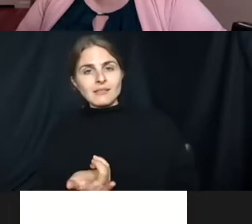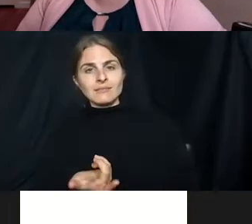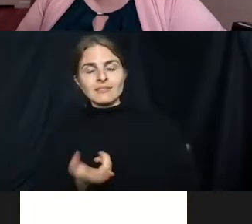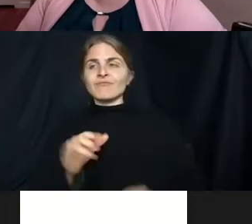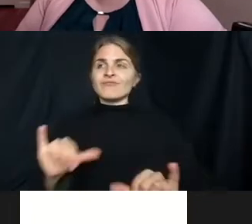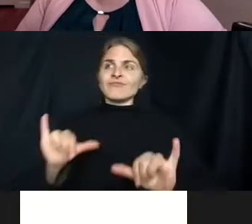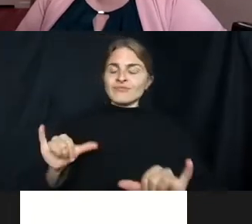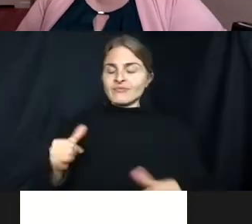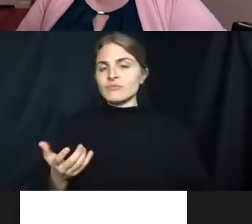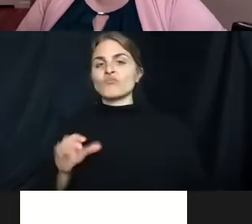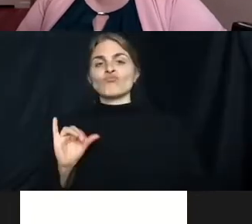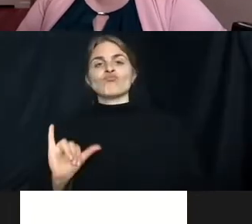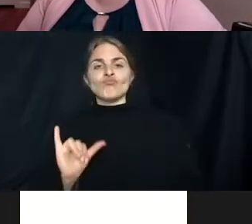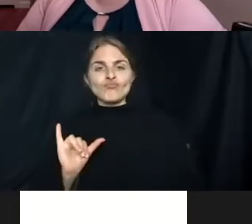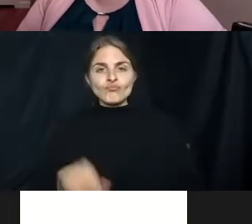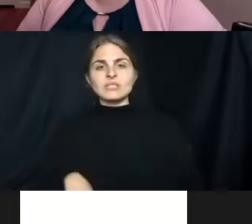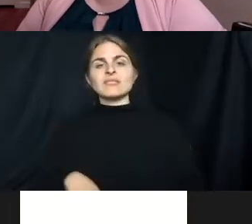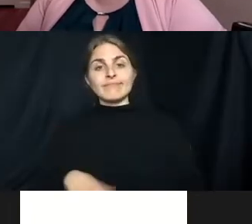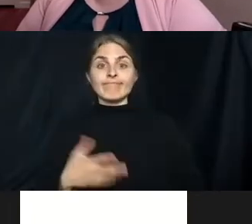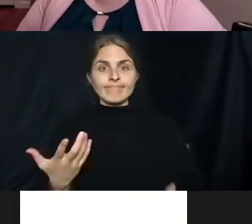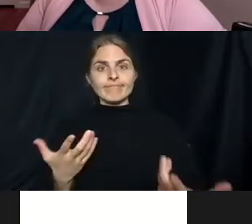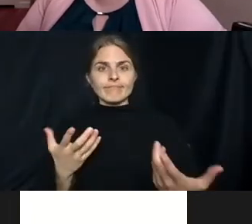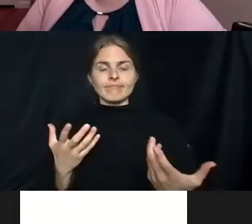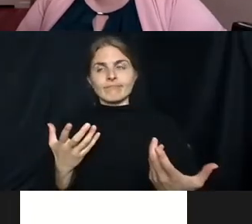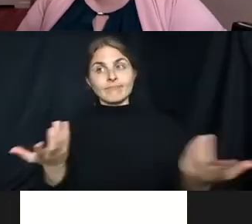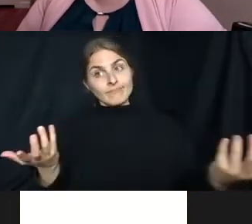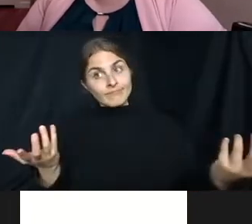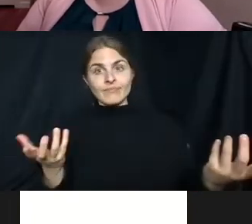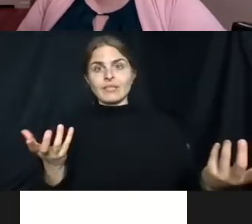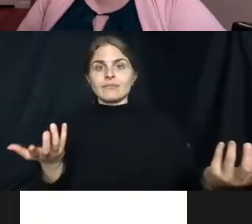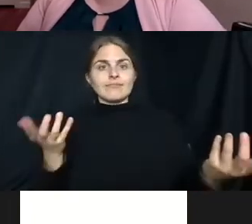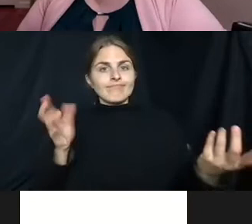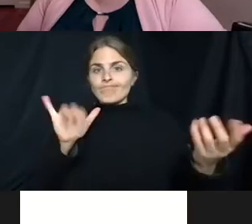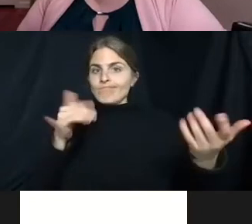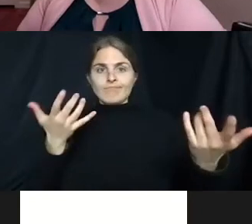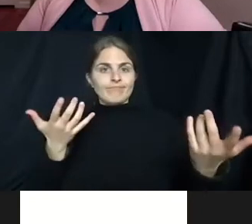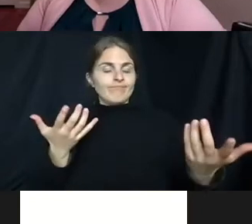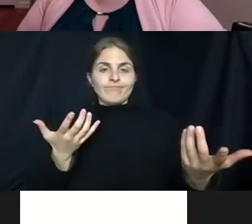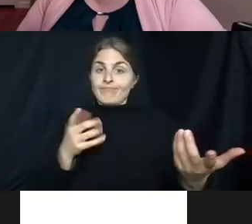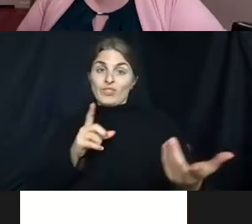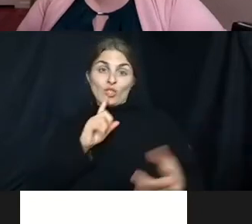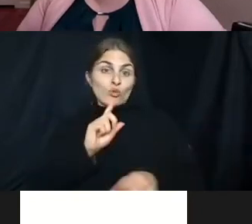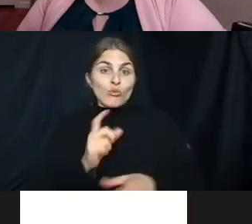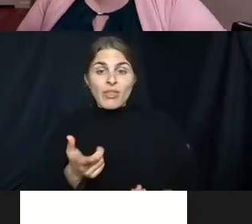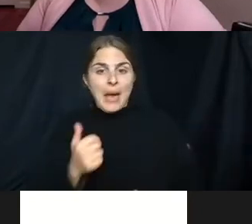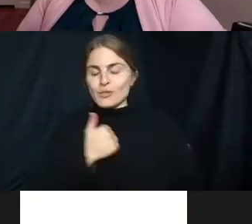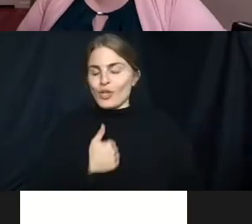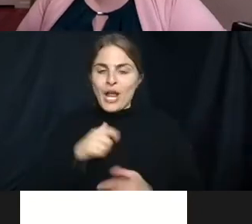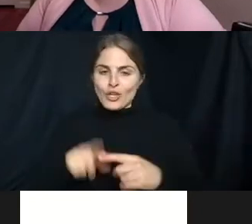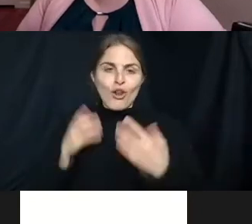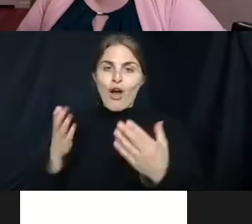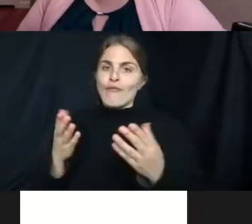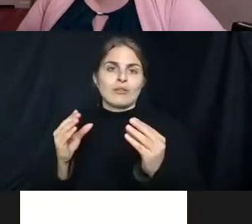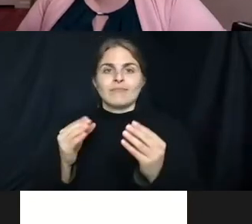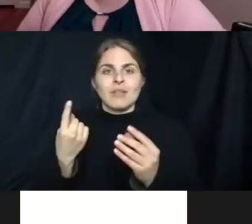but that's just sort of the unfortunate truth. I'm sorry, I couldn't offer something more substantive for